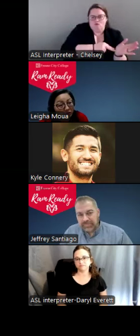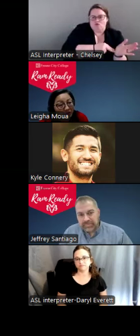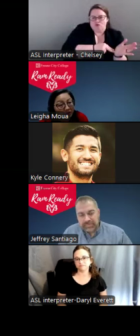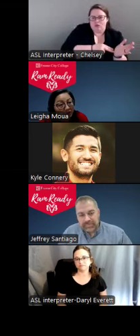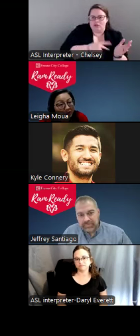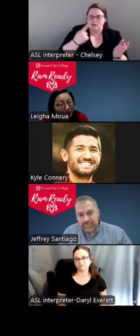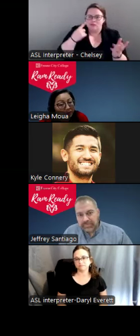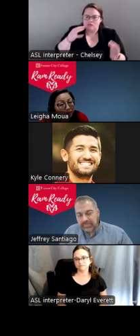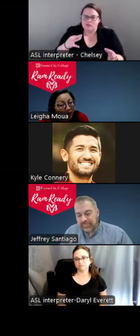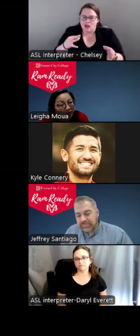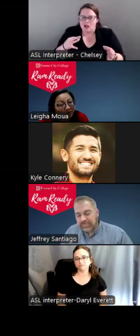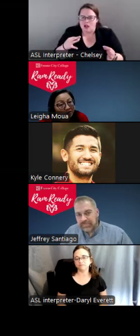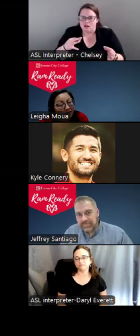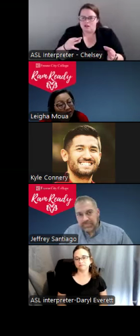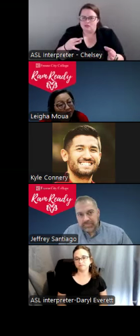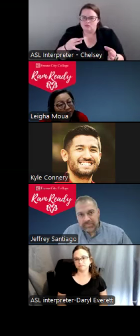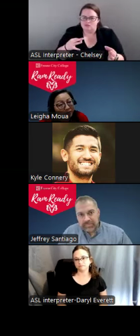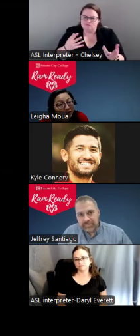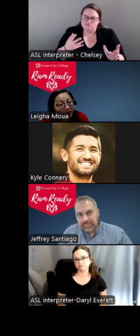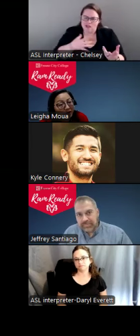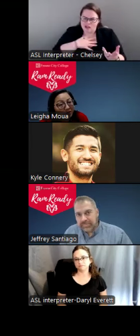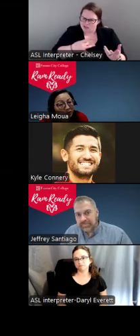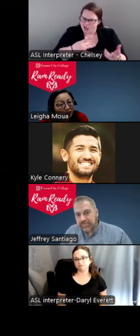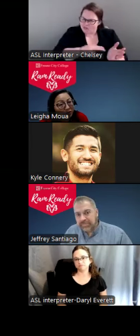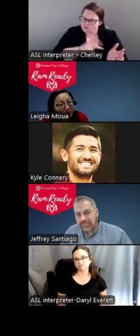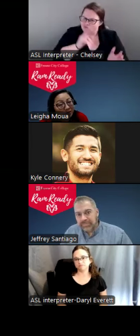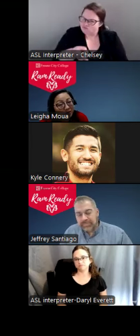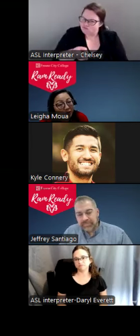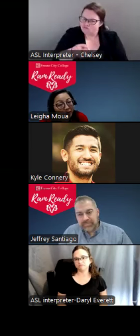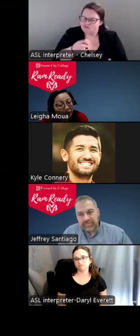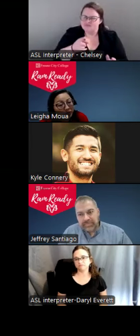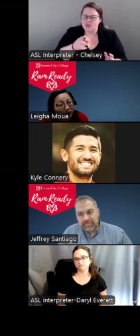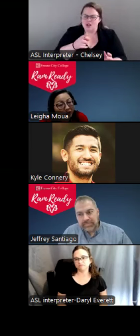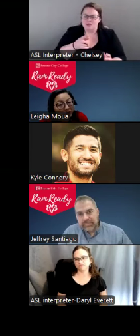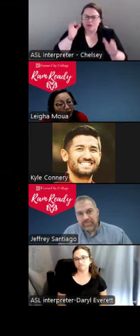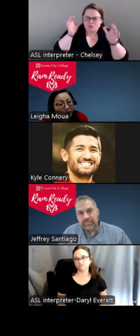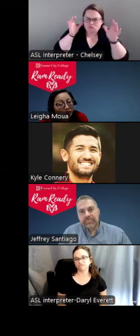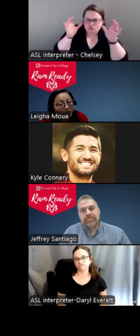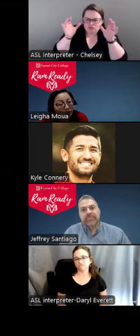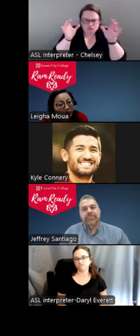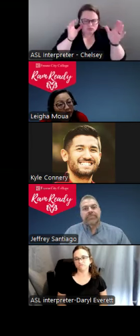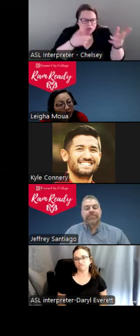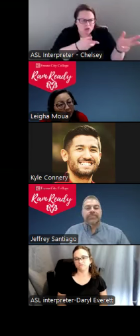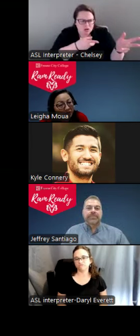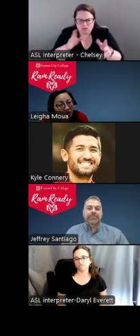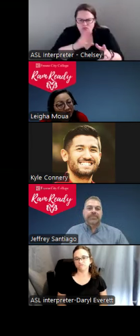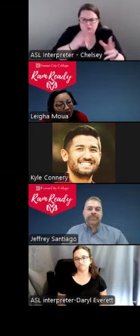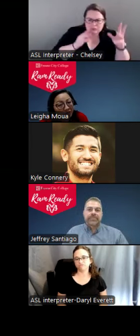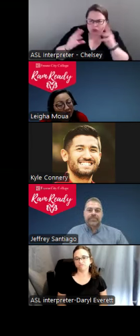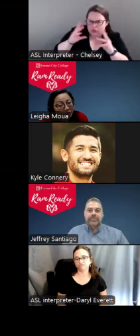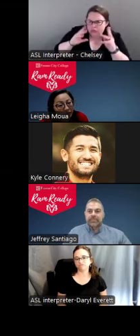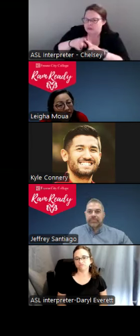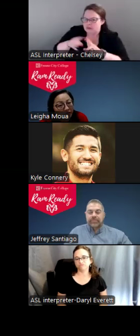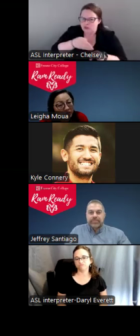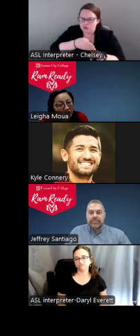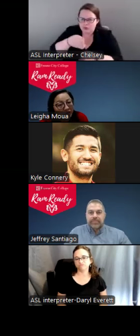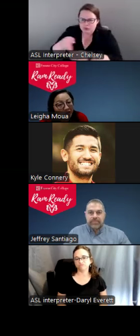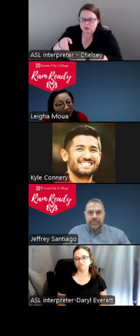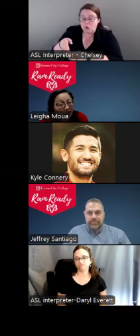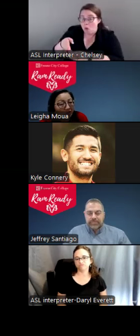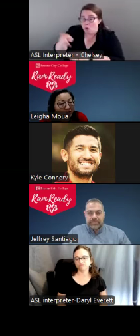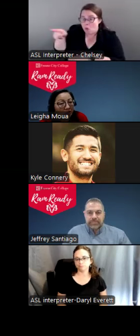in nursing, but as you listen to other people talk or you hear about different career options, such as